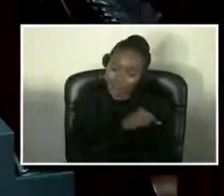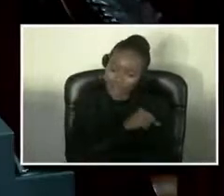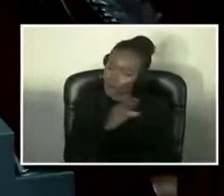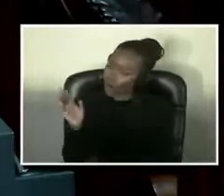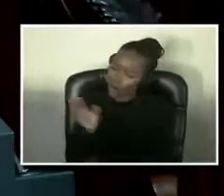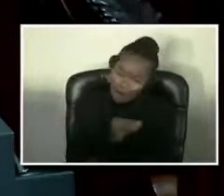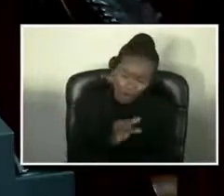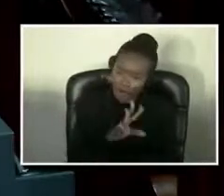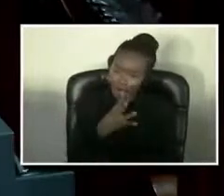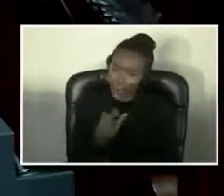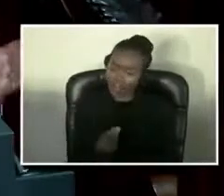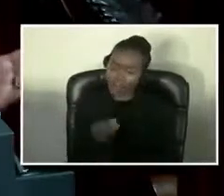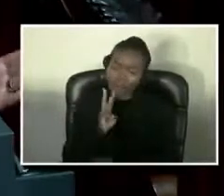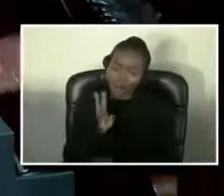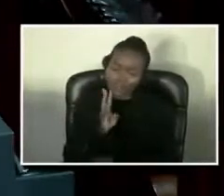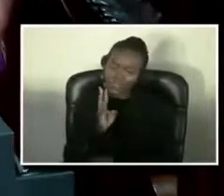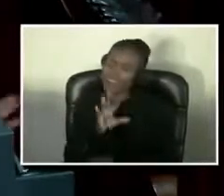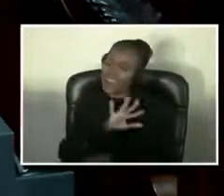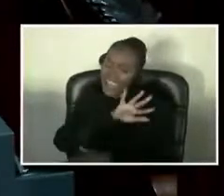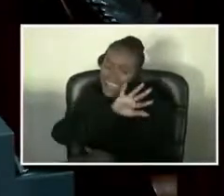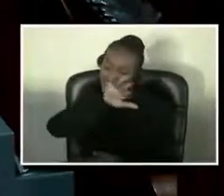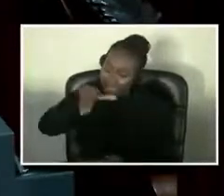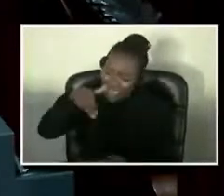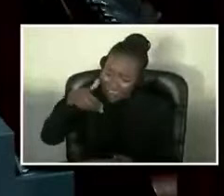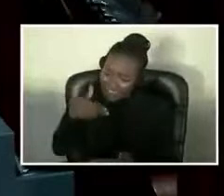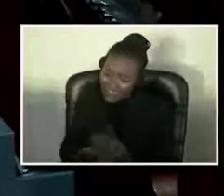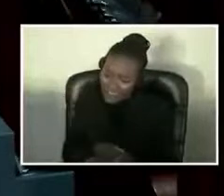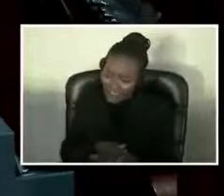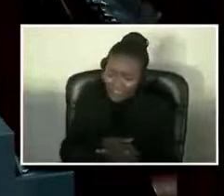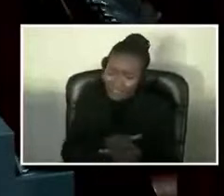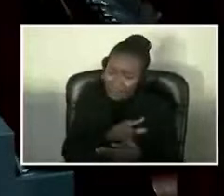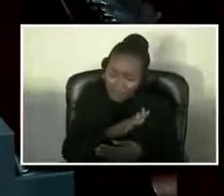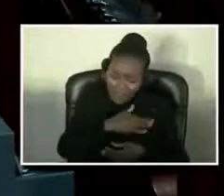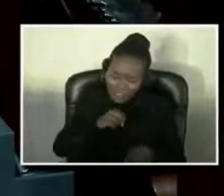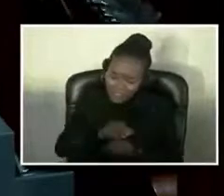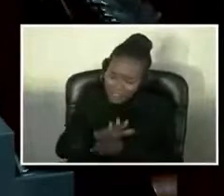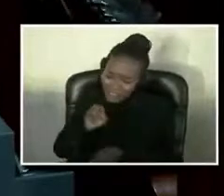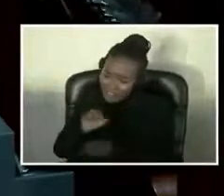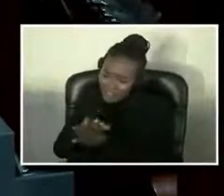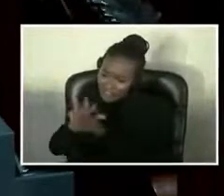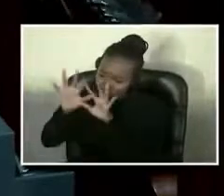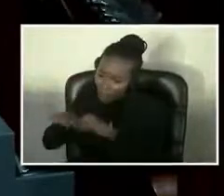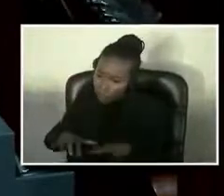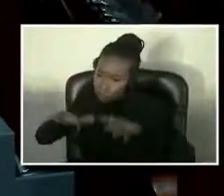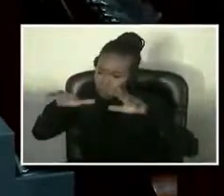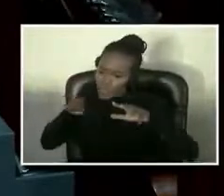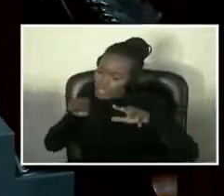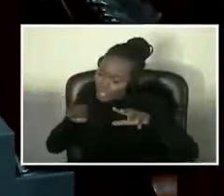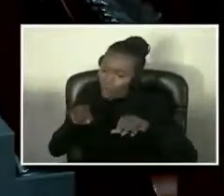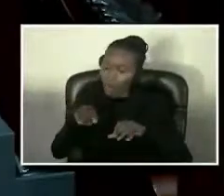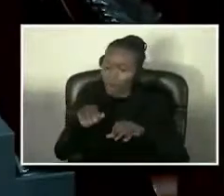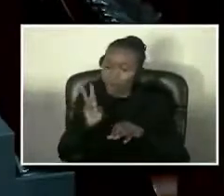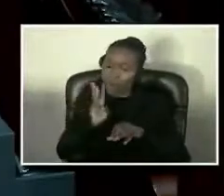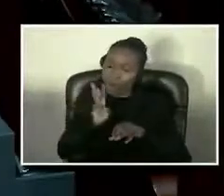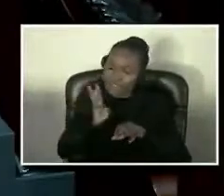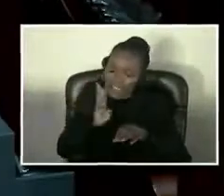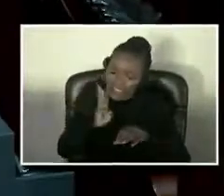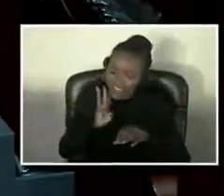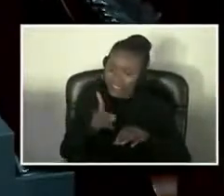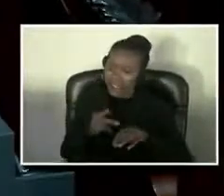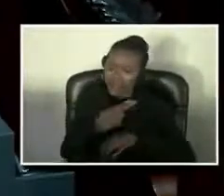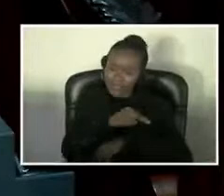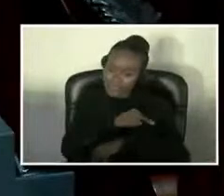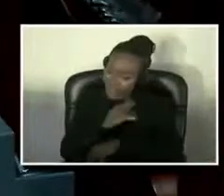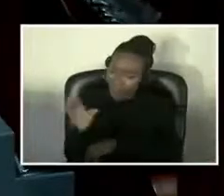water not just a queen everywhere in the coastal areas and the departments not just the department of health not just